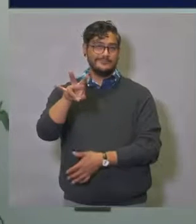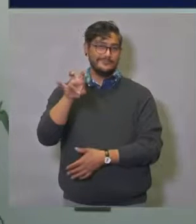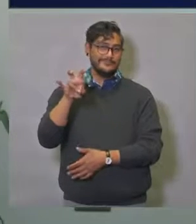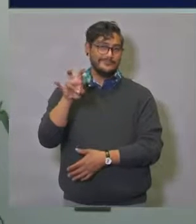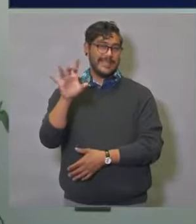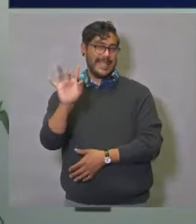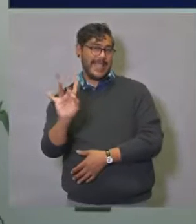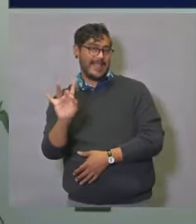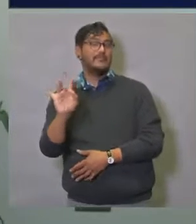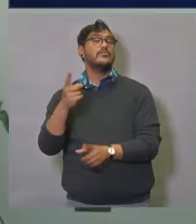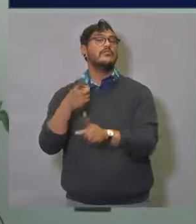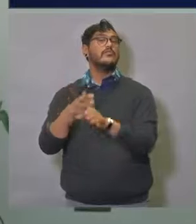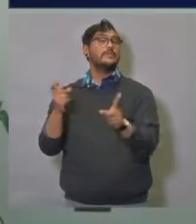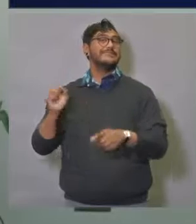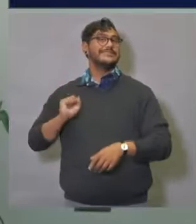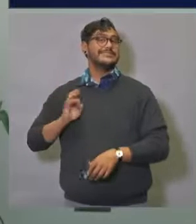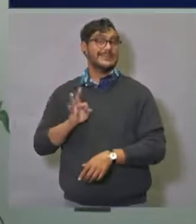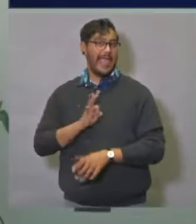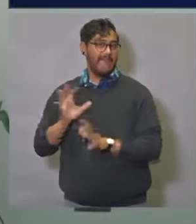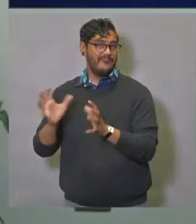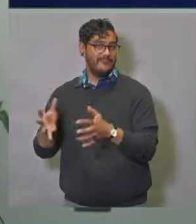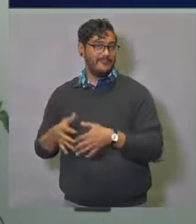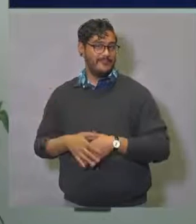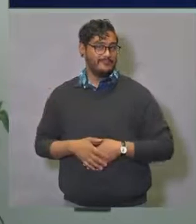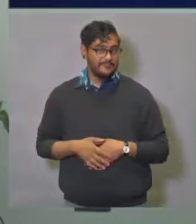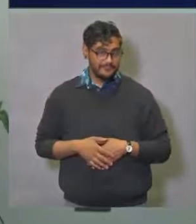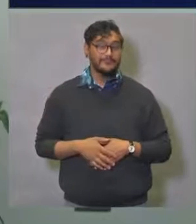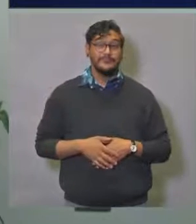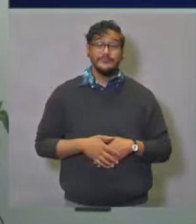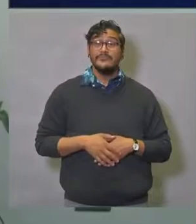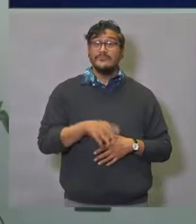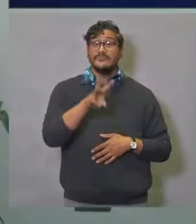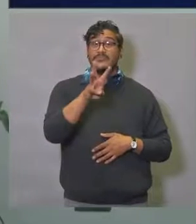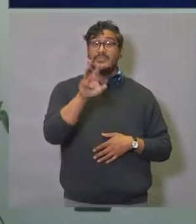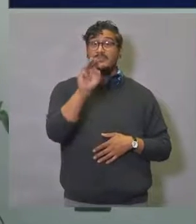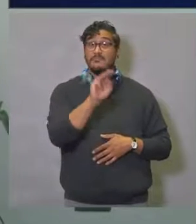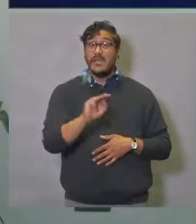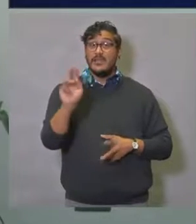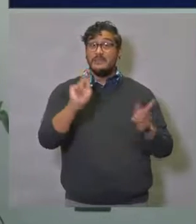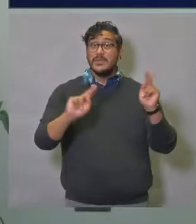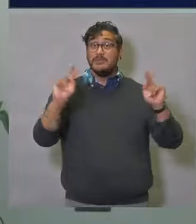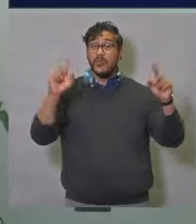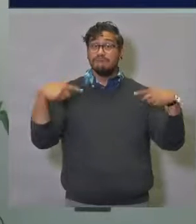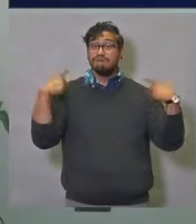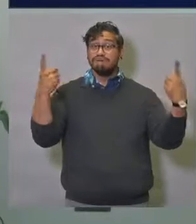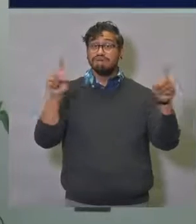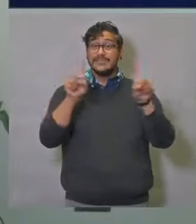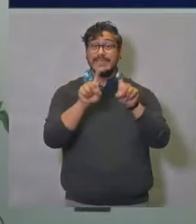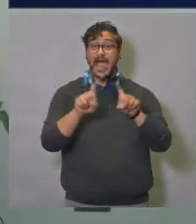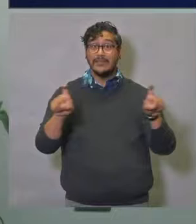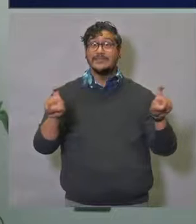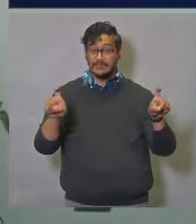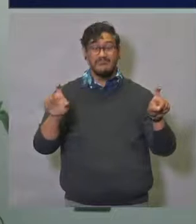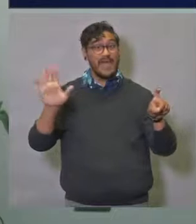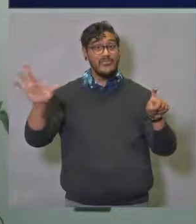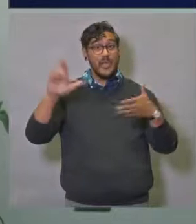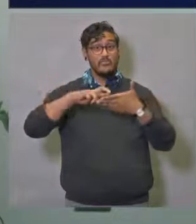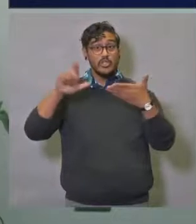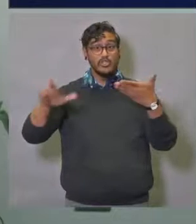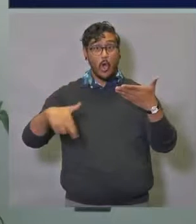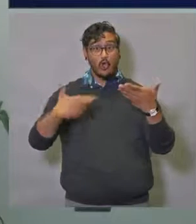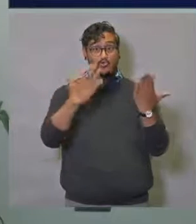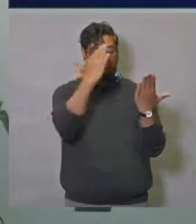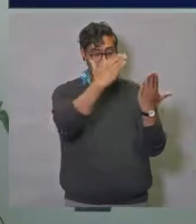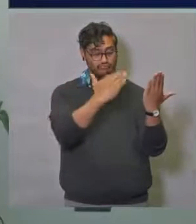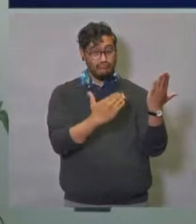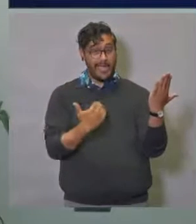56,708 cases among staff. To date, more than 6 million people have been tested and had test results reported in LA